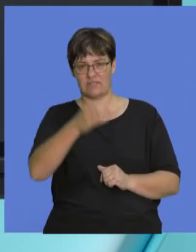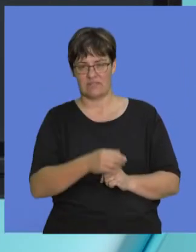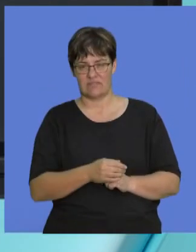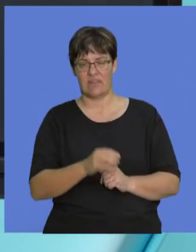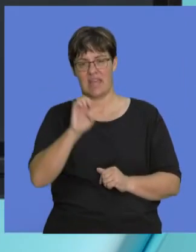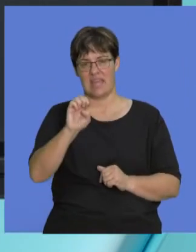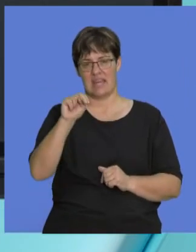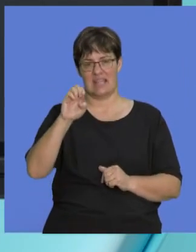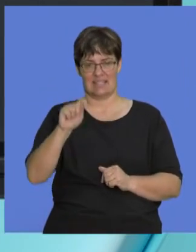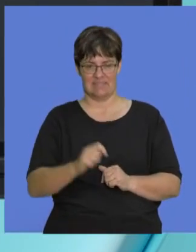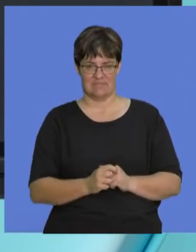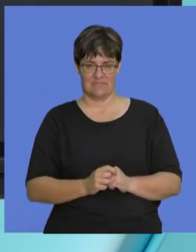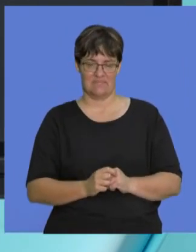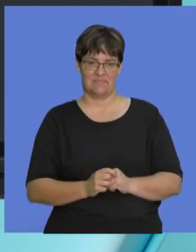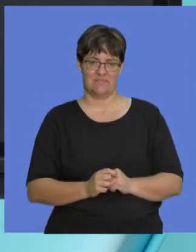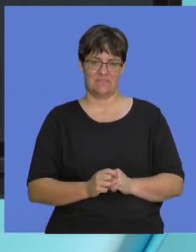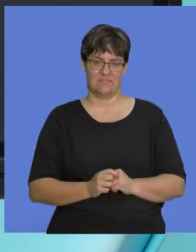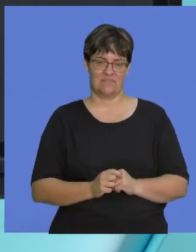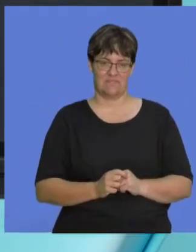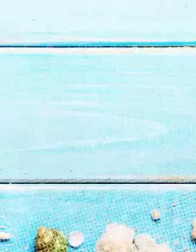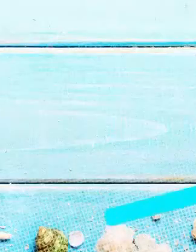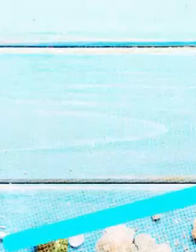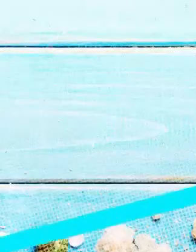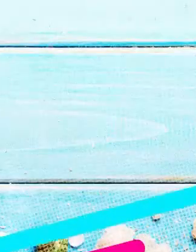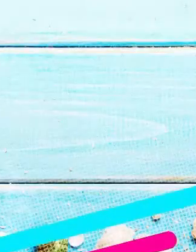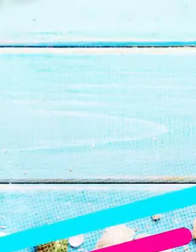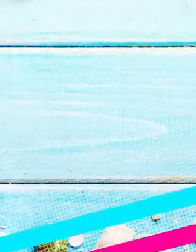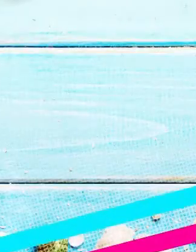actual concept of E net. Let's take a short breather for now.